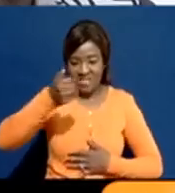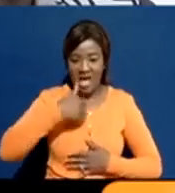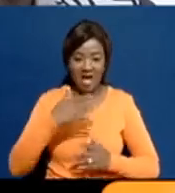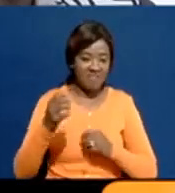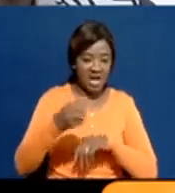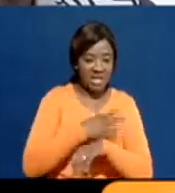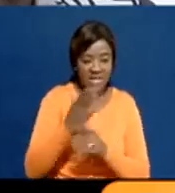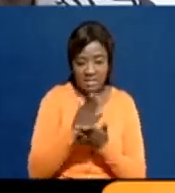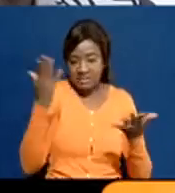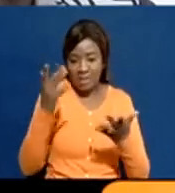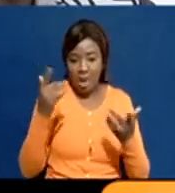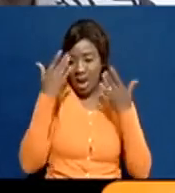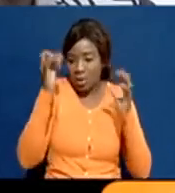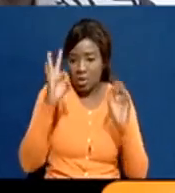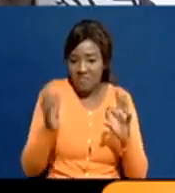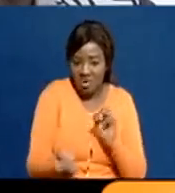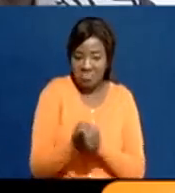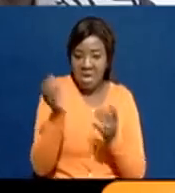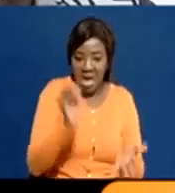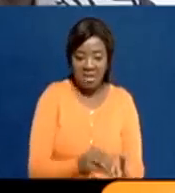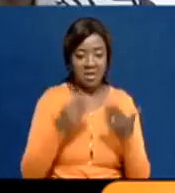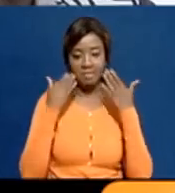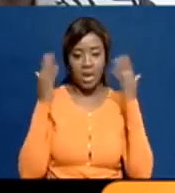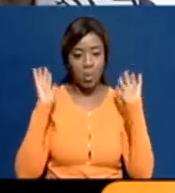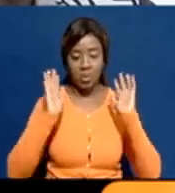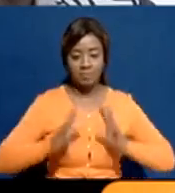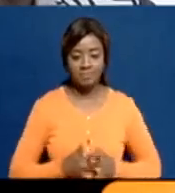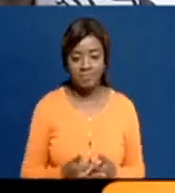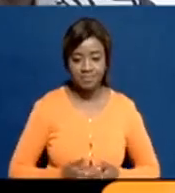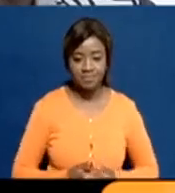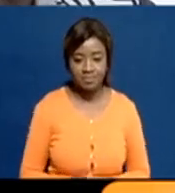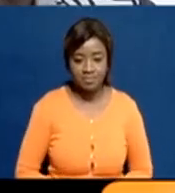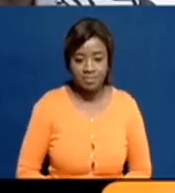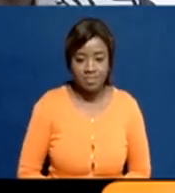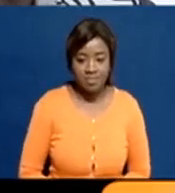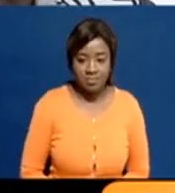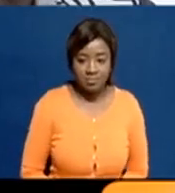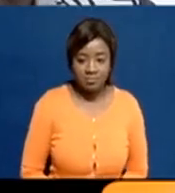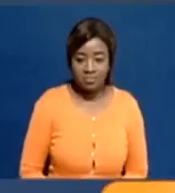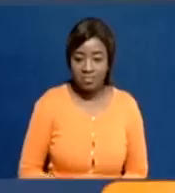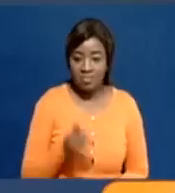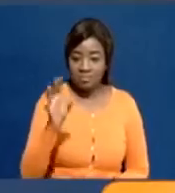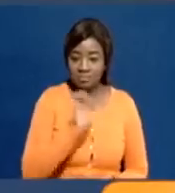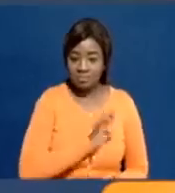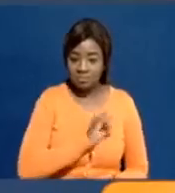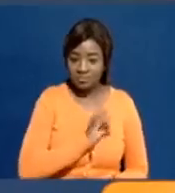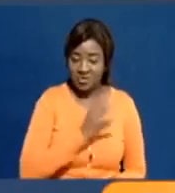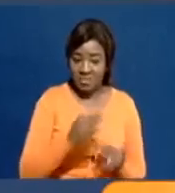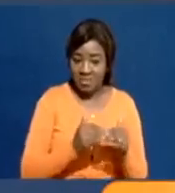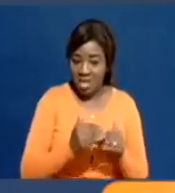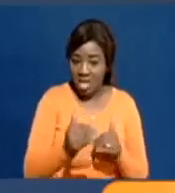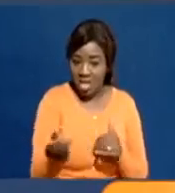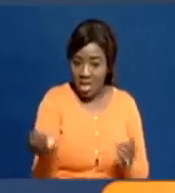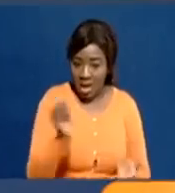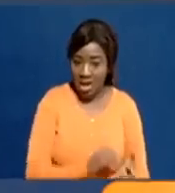wake up again and start these manenos and that kind of thing. That's exactly what I was about to ask you. Do you fear you slipping back